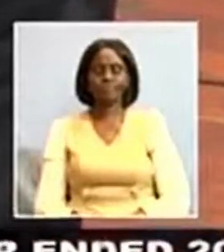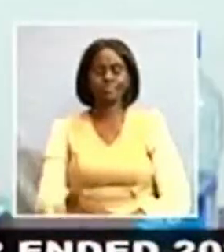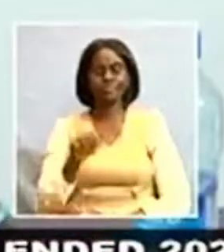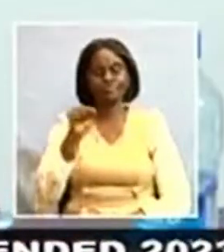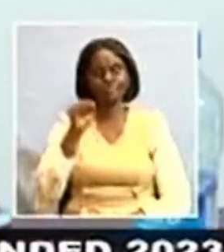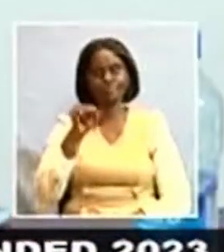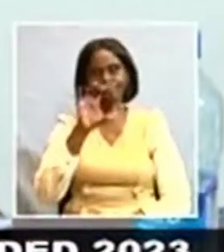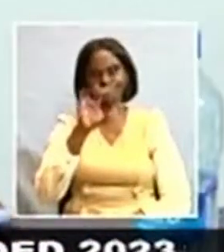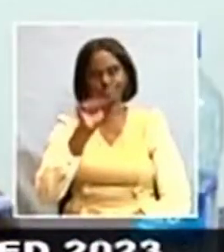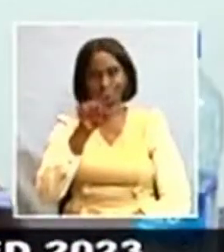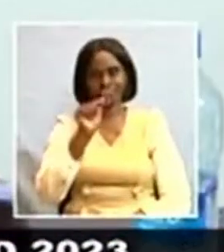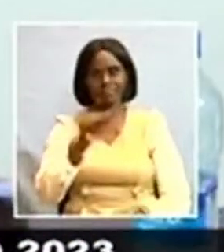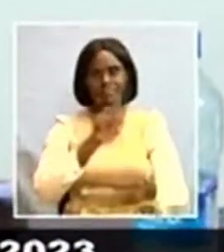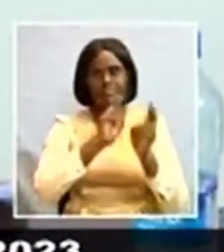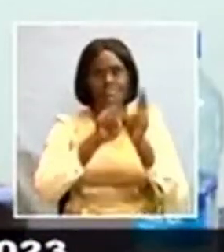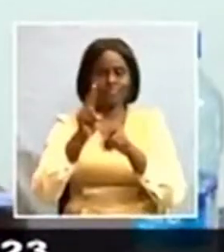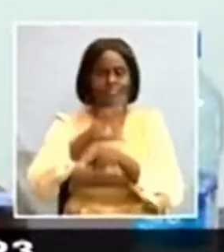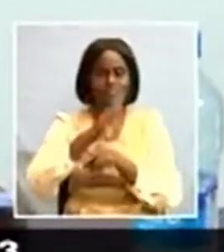Yes, you may respond.